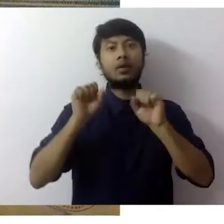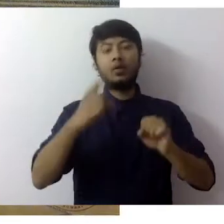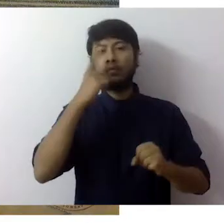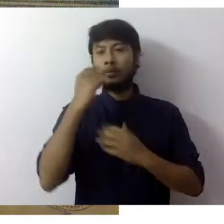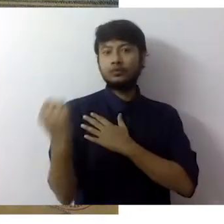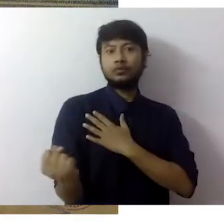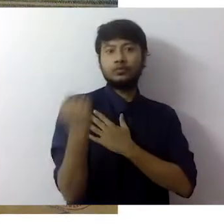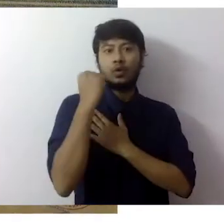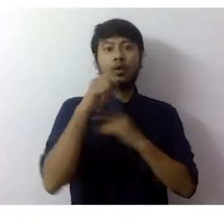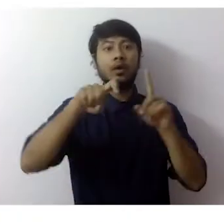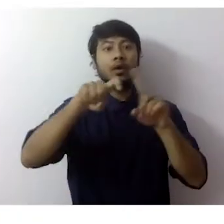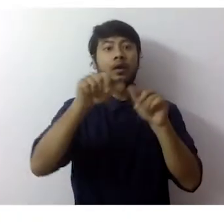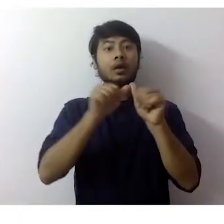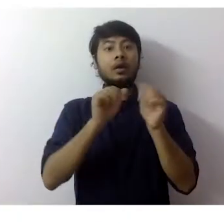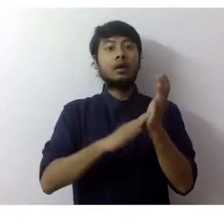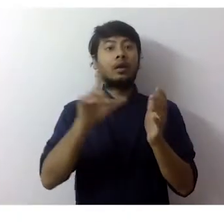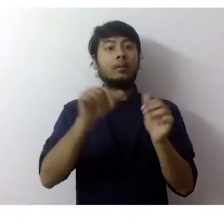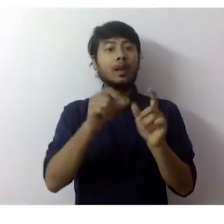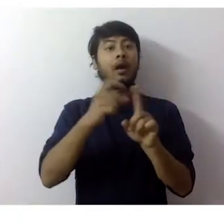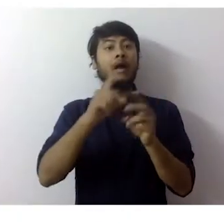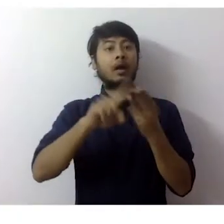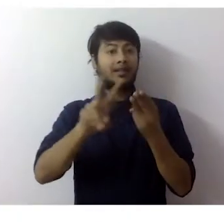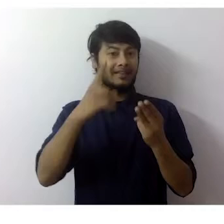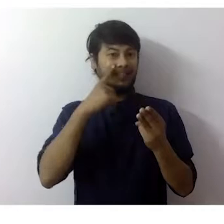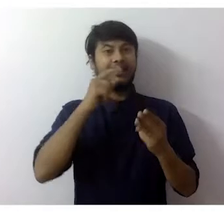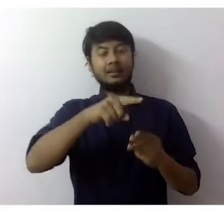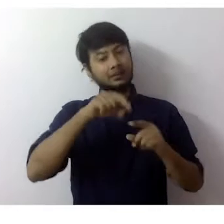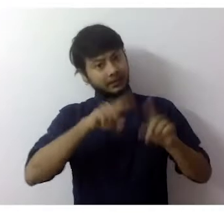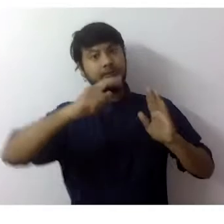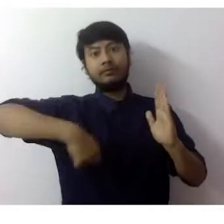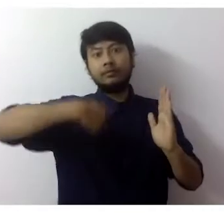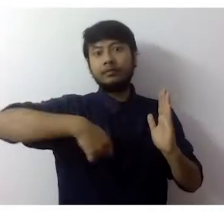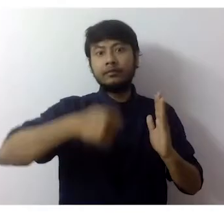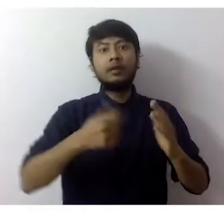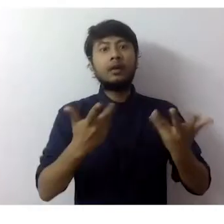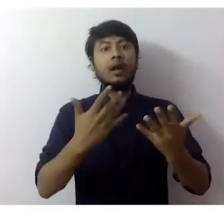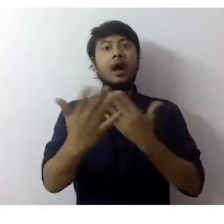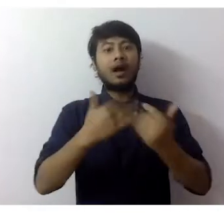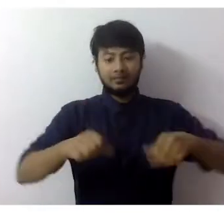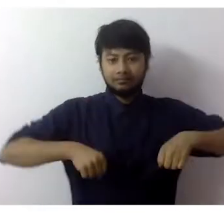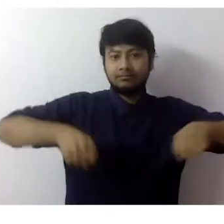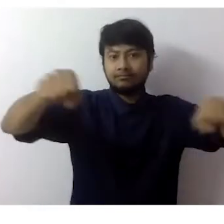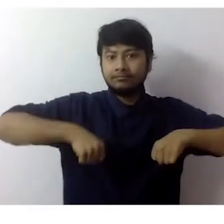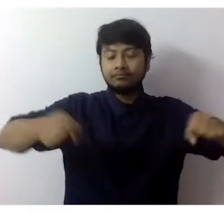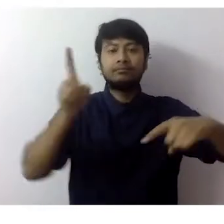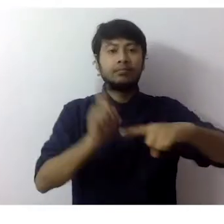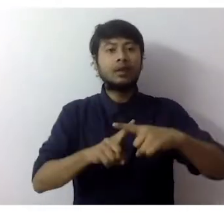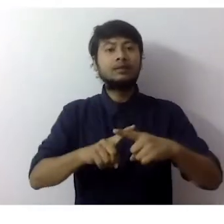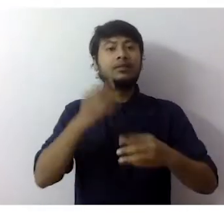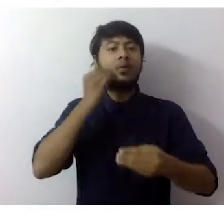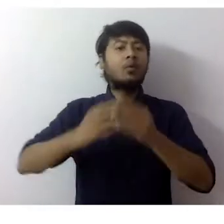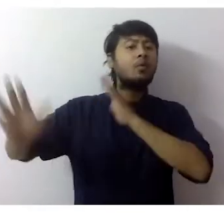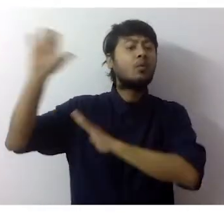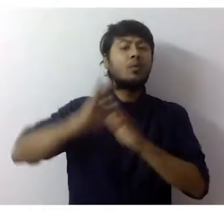Devi's sartorial choice. This era saw the emergence of the handloom fabrics as well as the revival of traditional saris